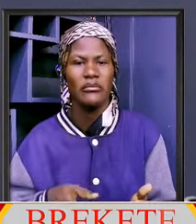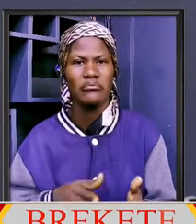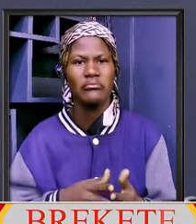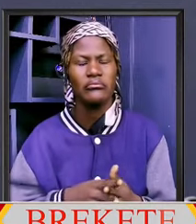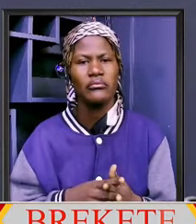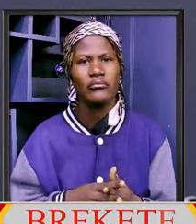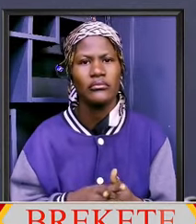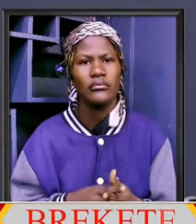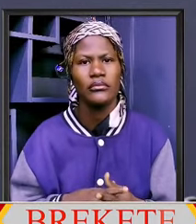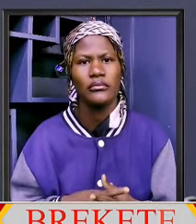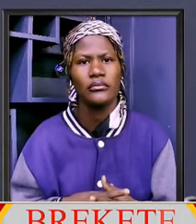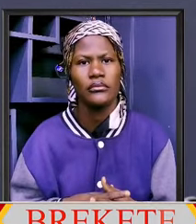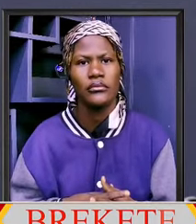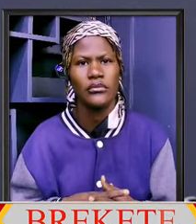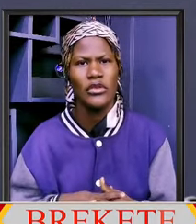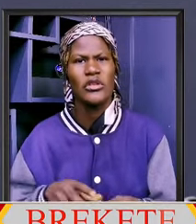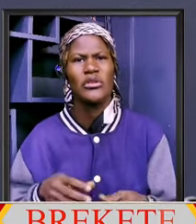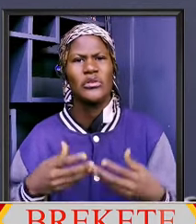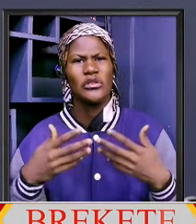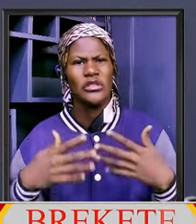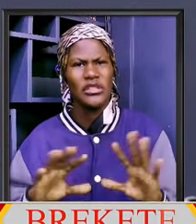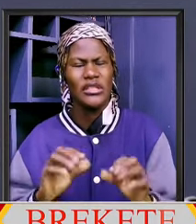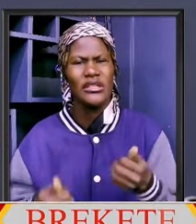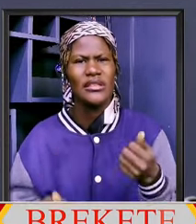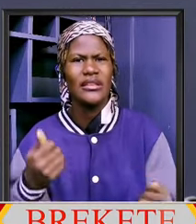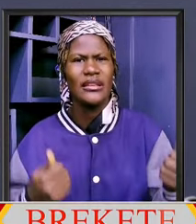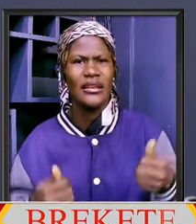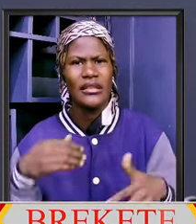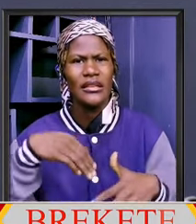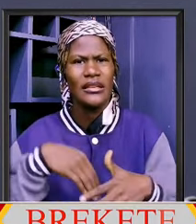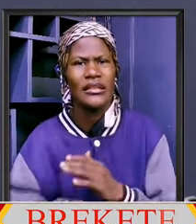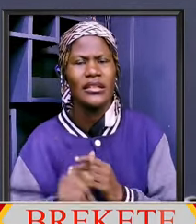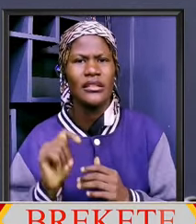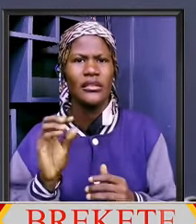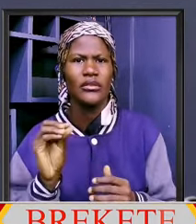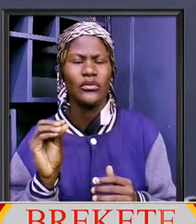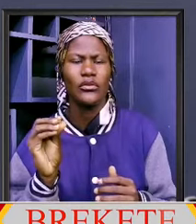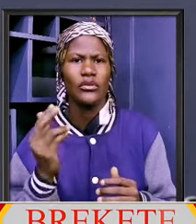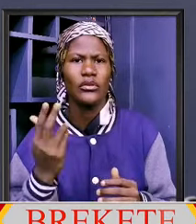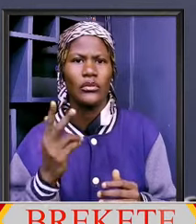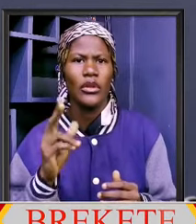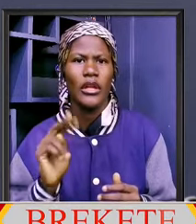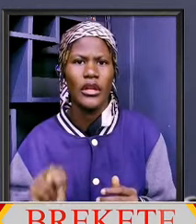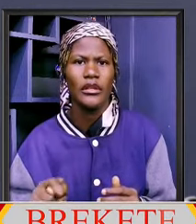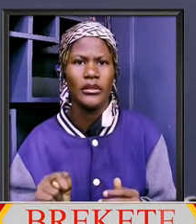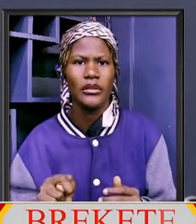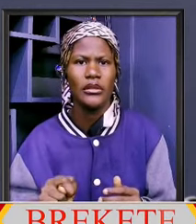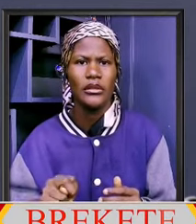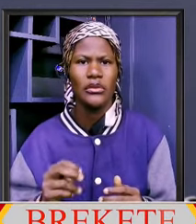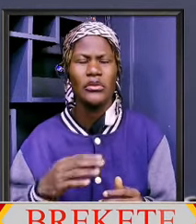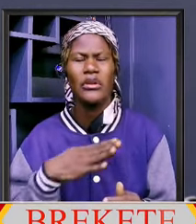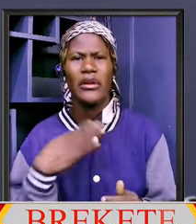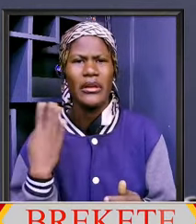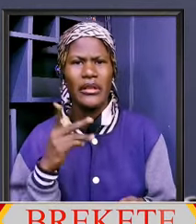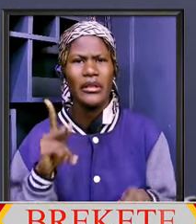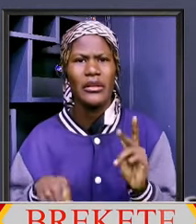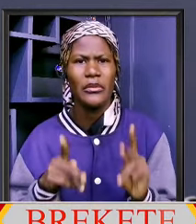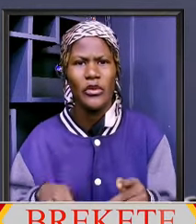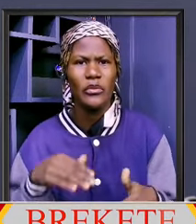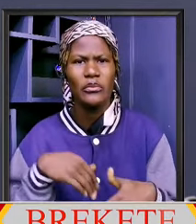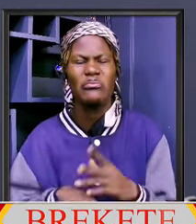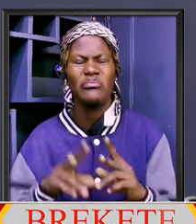Harass them. They chase cars inside town. They kill people for Katsina and Co. All these border